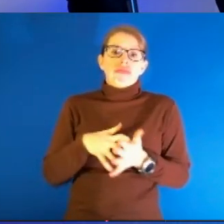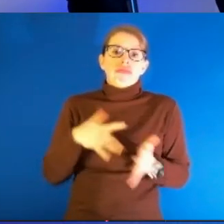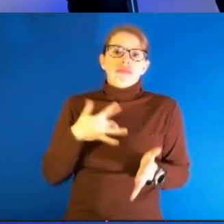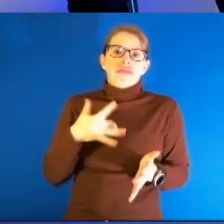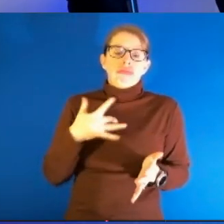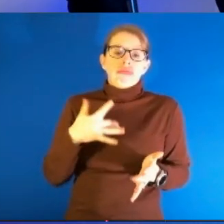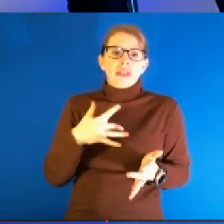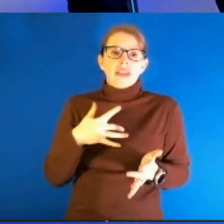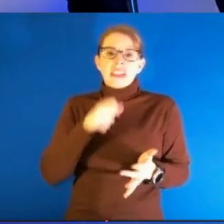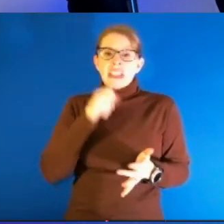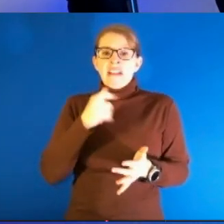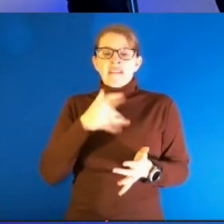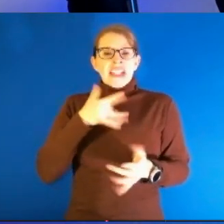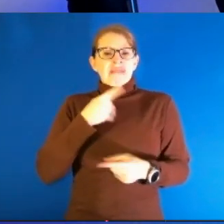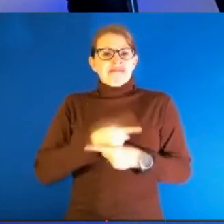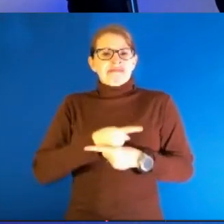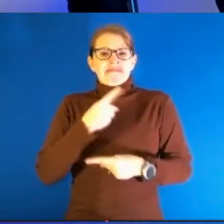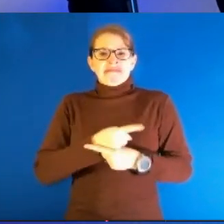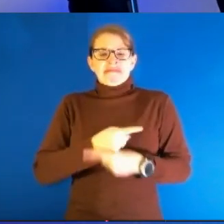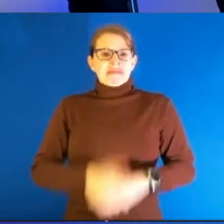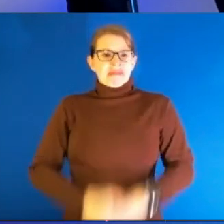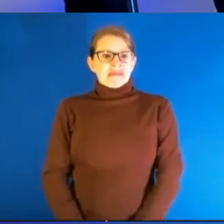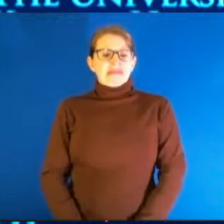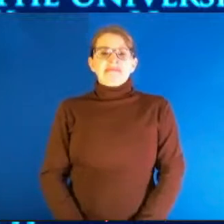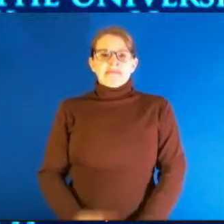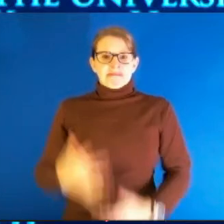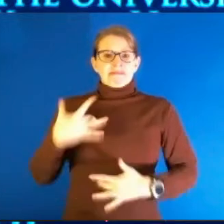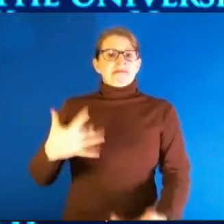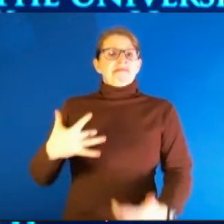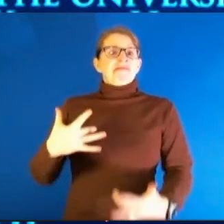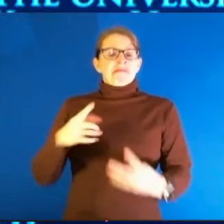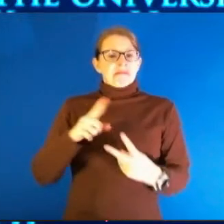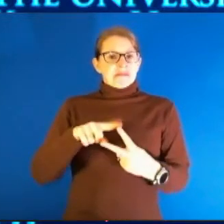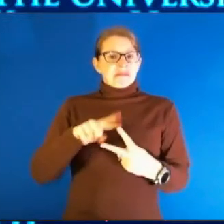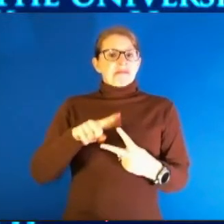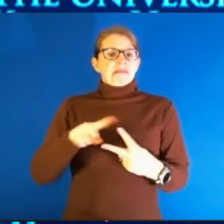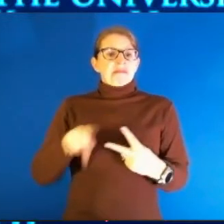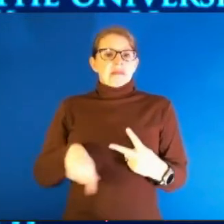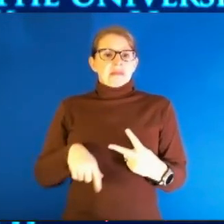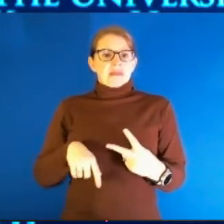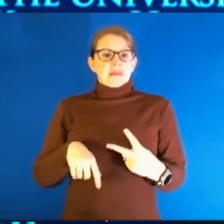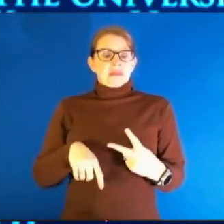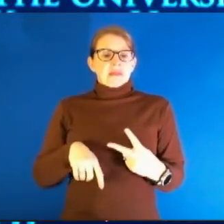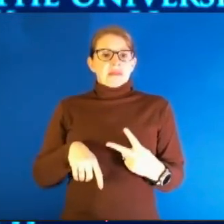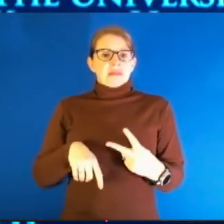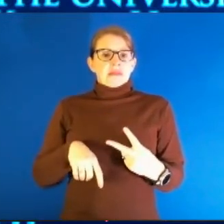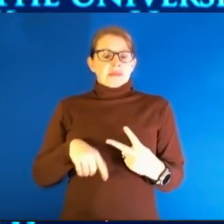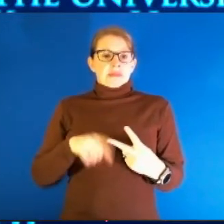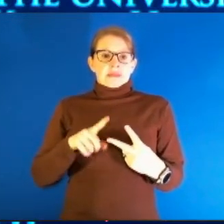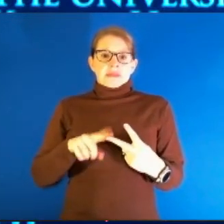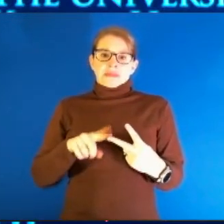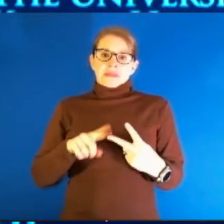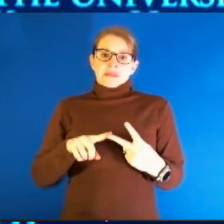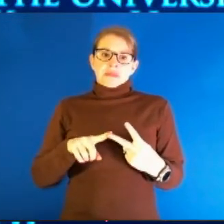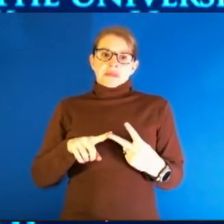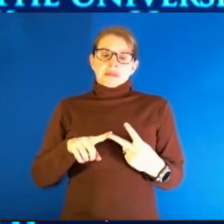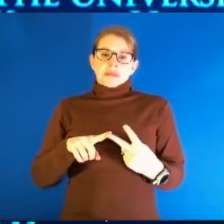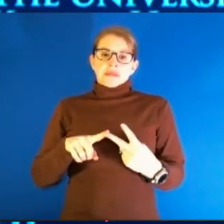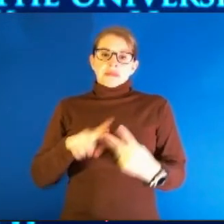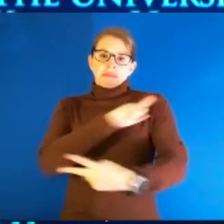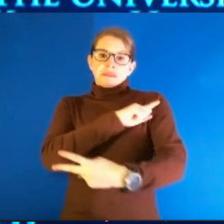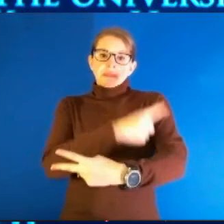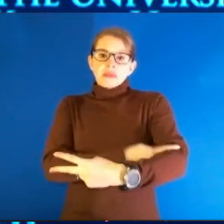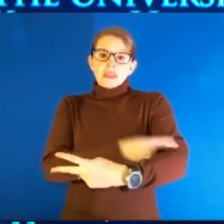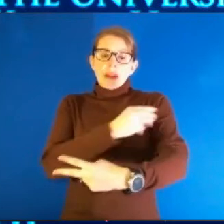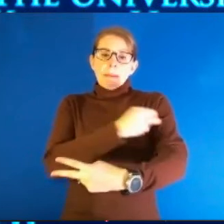feeling right is probably the single most common symptom that we see, but it's coupled pretty closely with musculoskeletal complaints, so